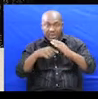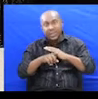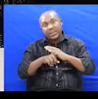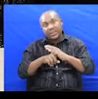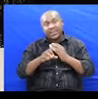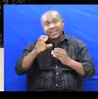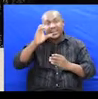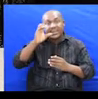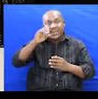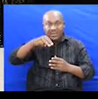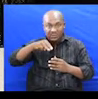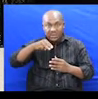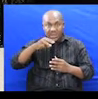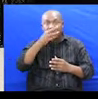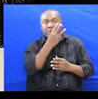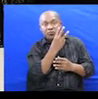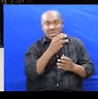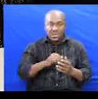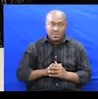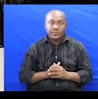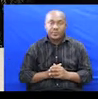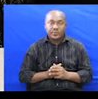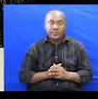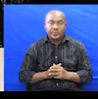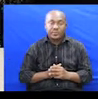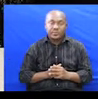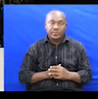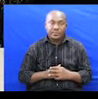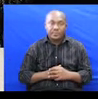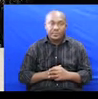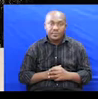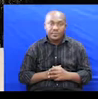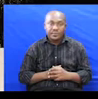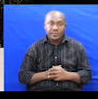volume of solution in decimeter cubic,